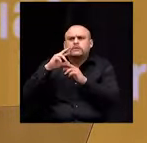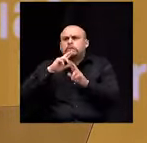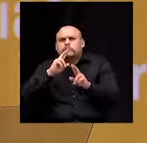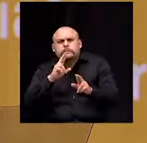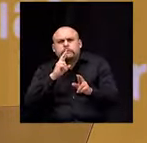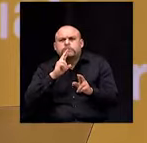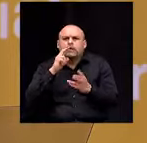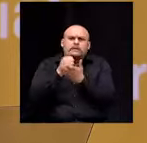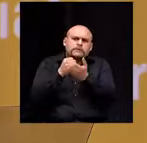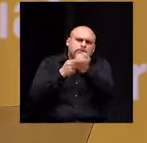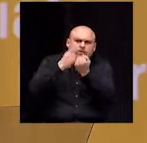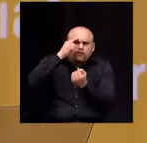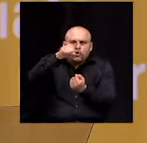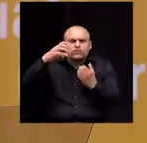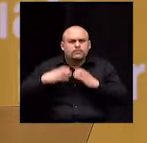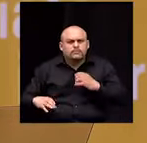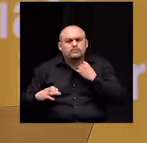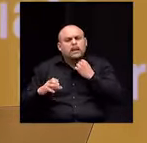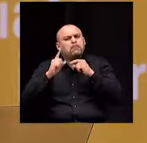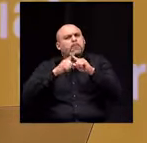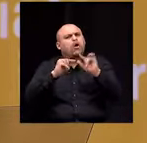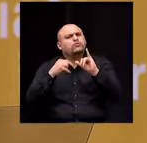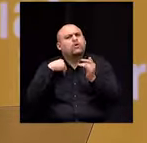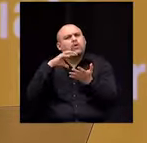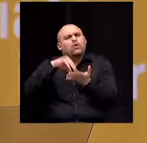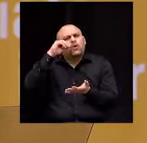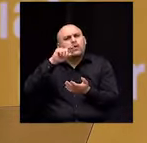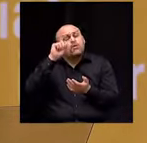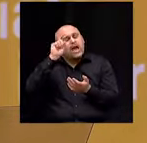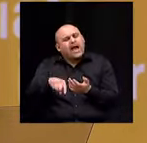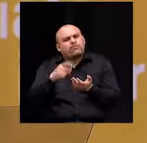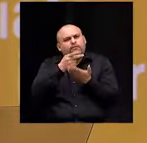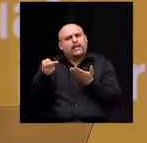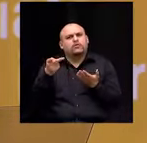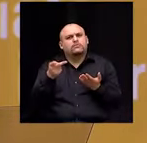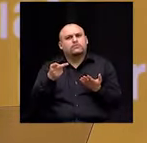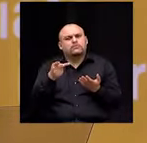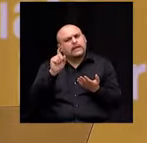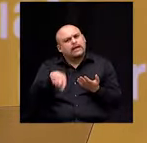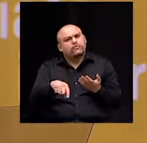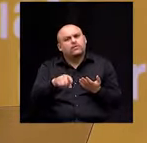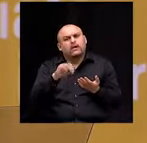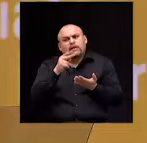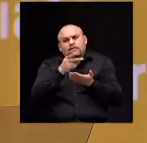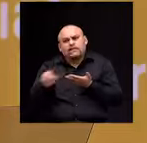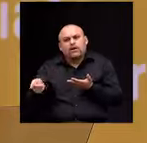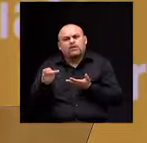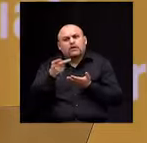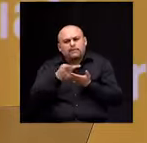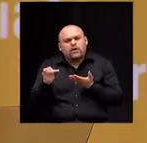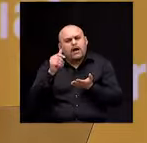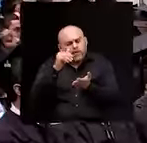them. But what I also learned is we have to fail. And we have to fail